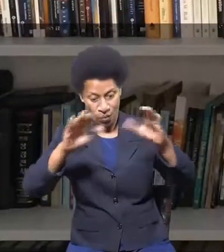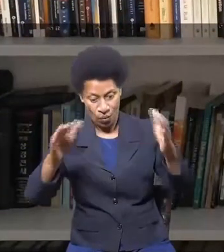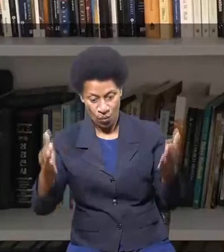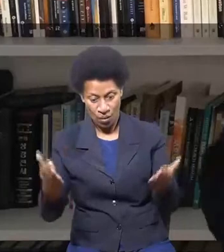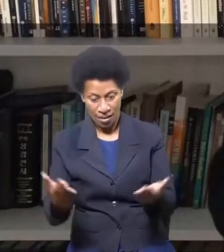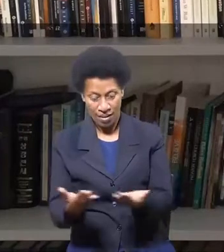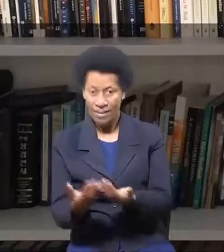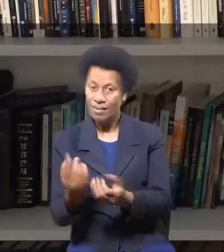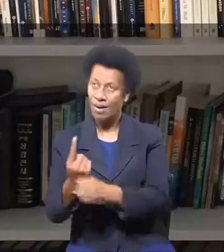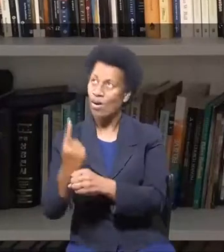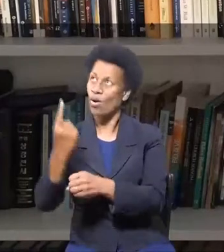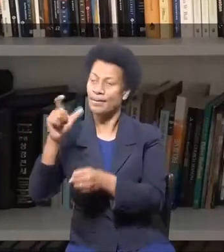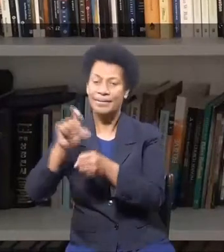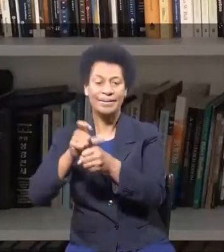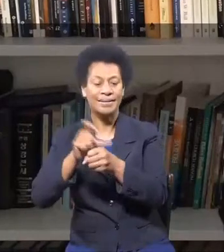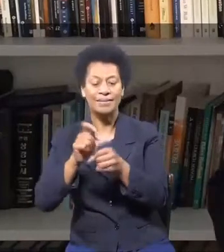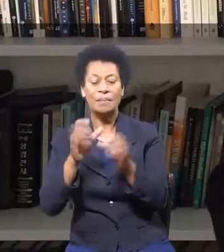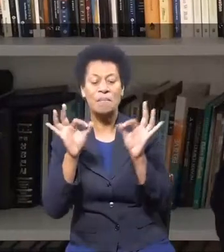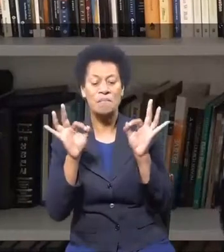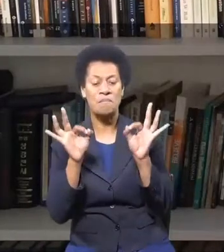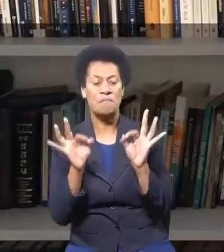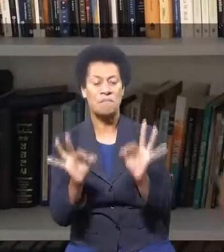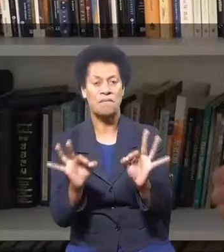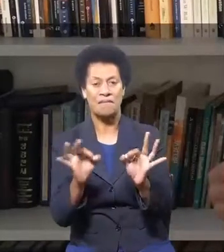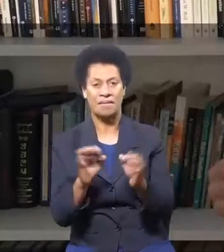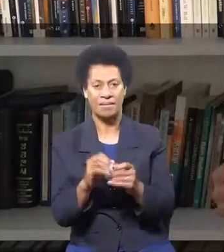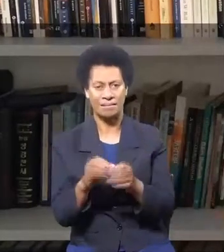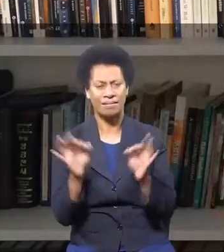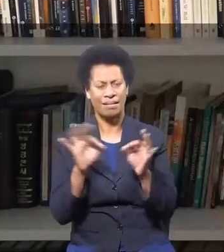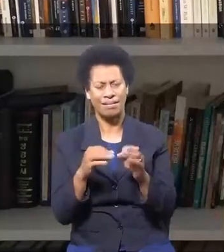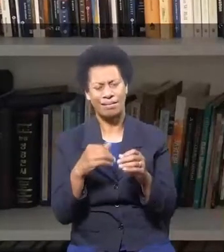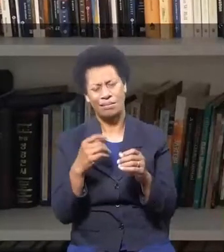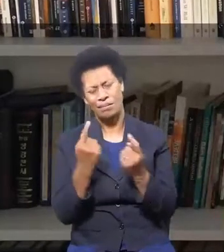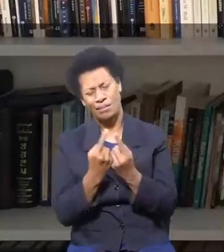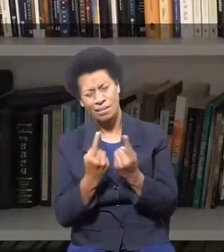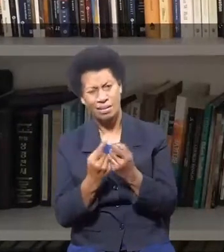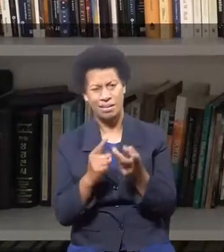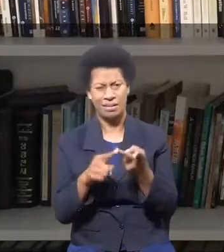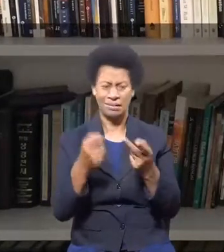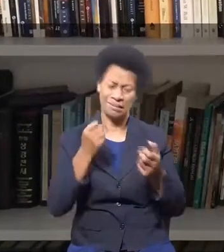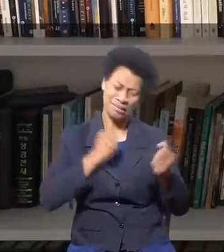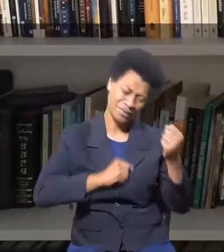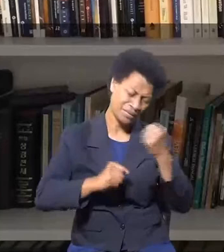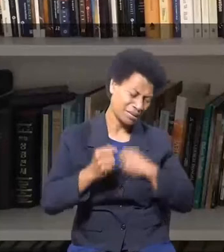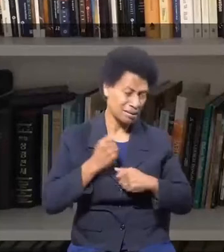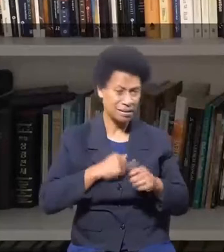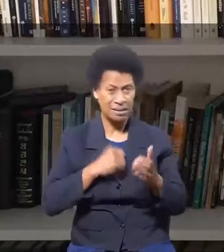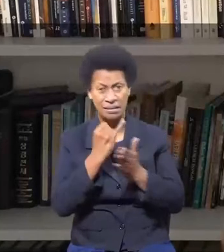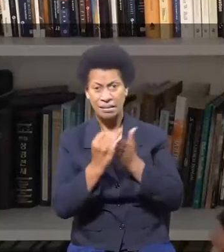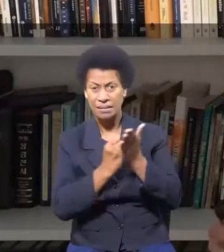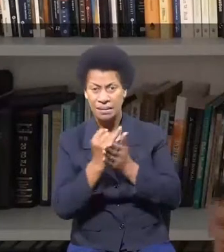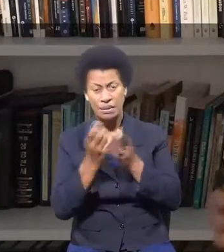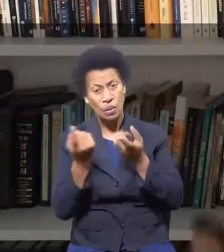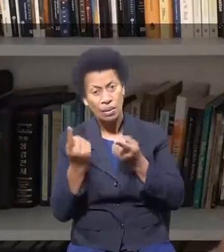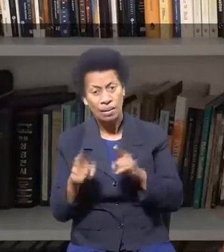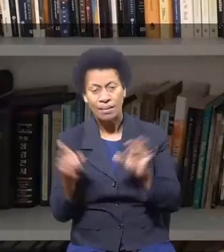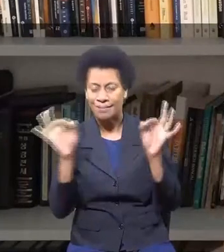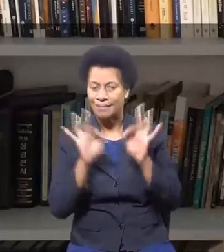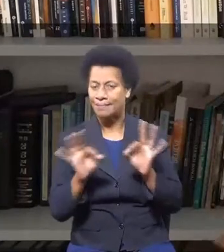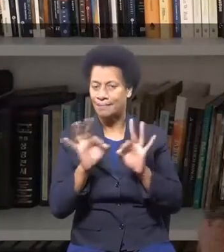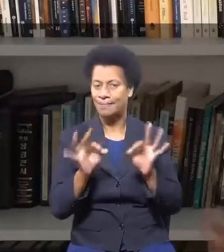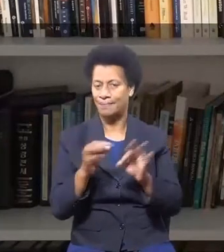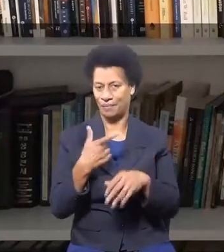world, he will create a perfect world where there's no pain or suffering or crying or sin or